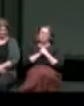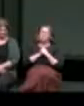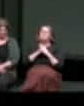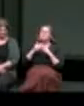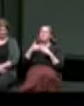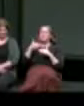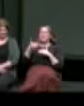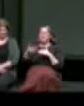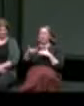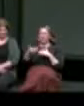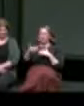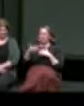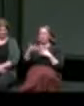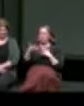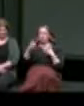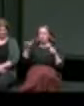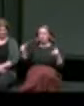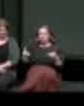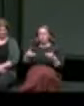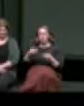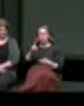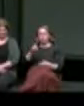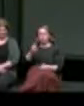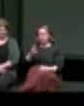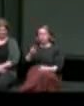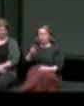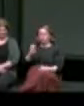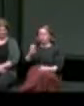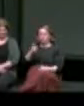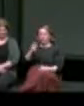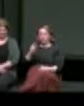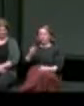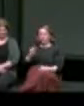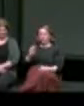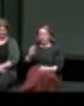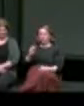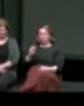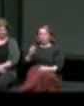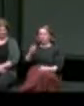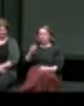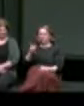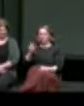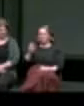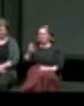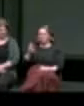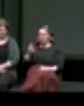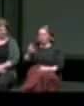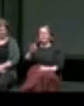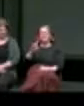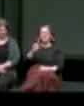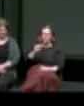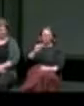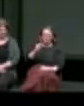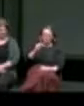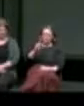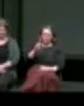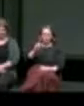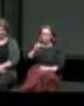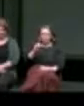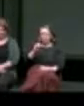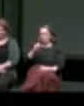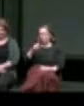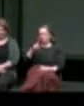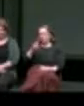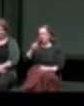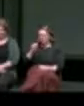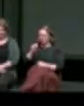Next up, I would like to introduce Dr. Megan Schaefer. She's Summit Metro Park's Cultural Resources Supervisor, who will share more about